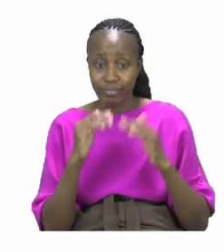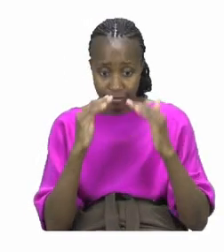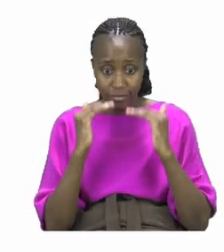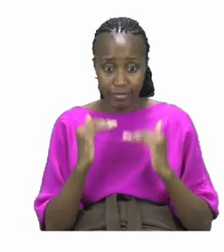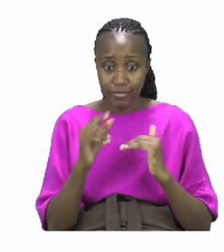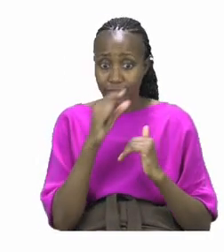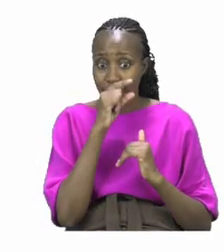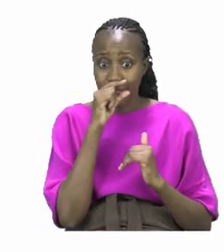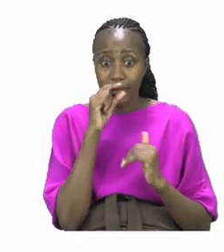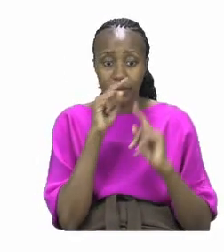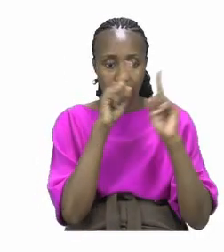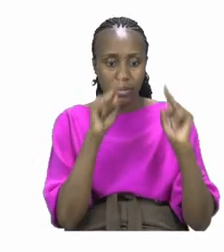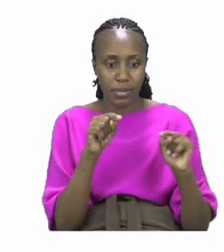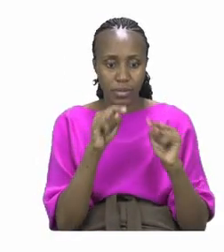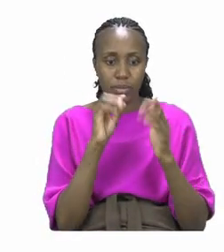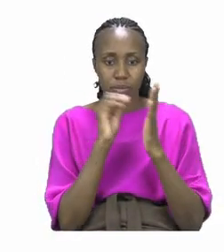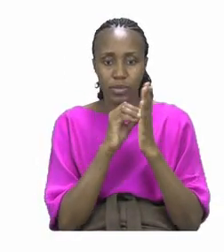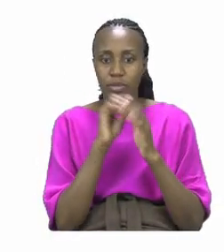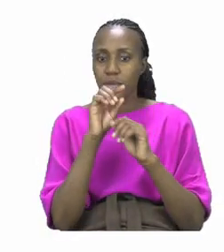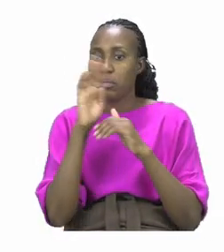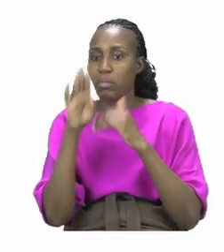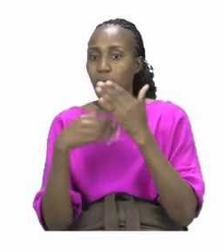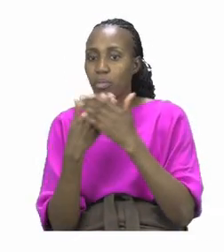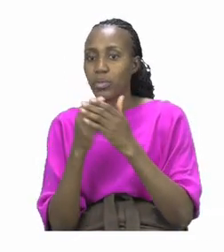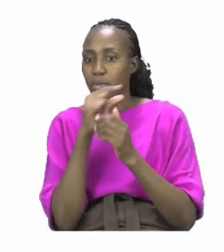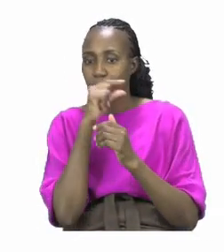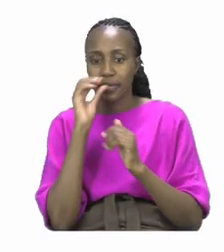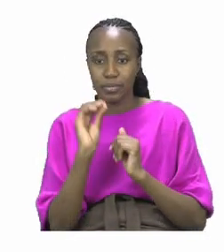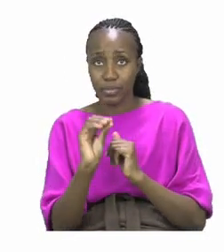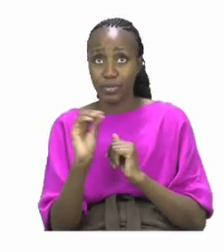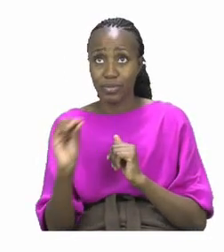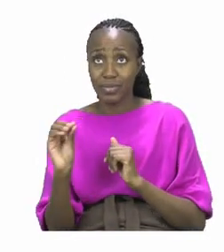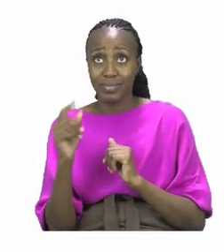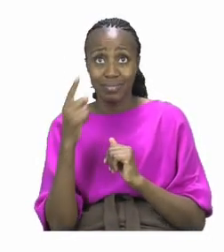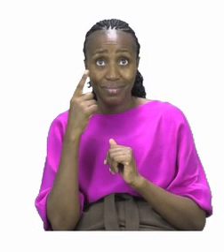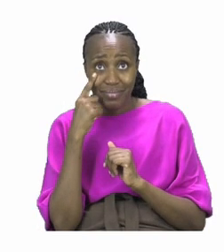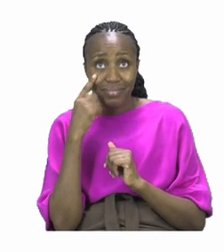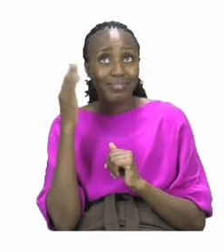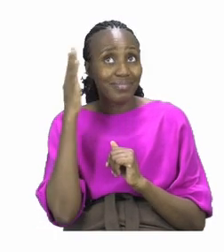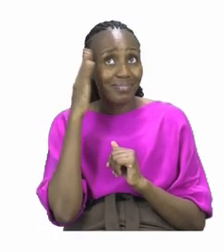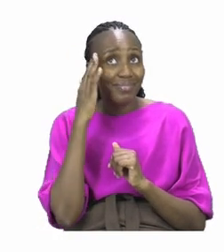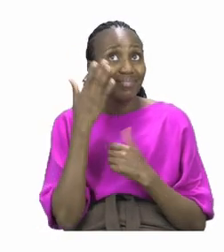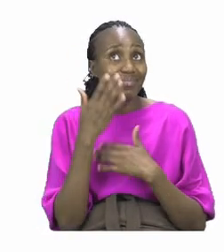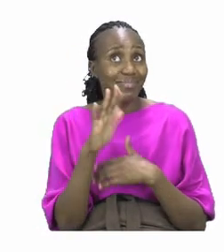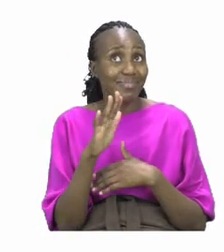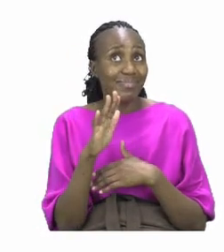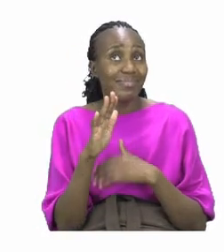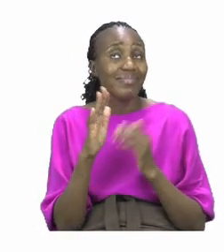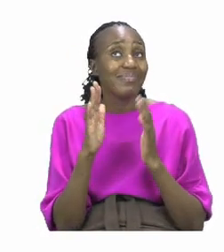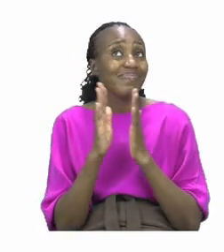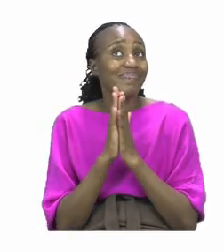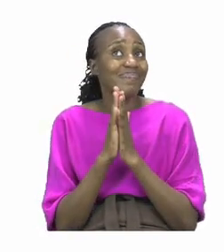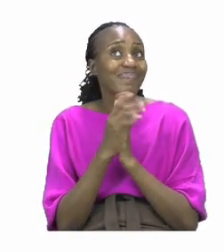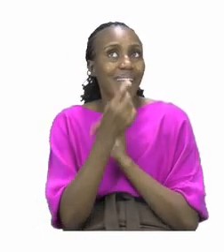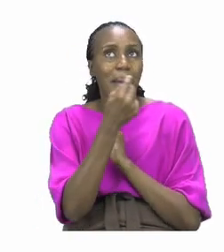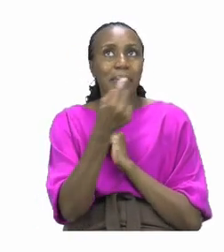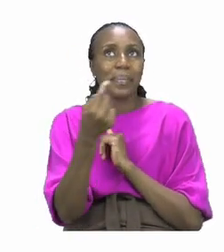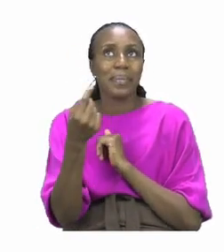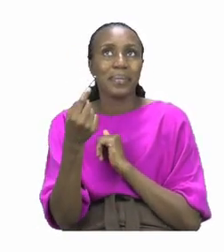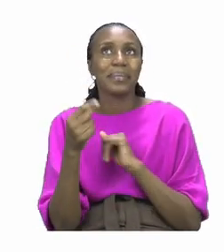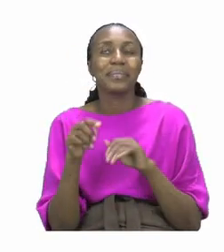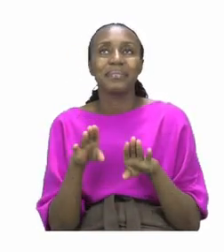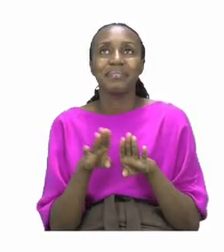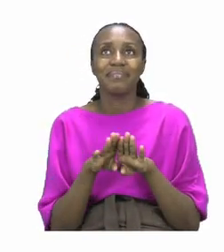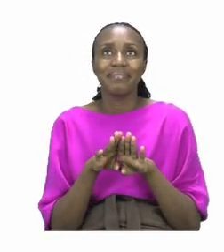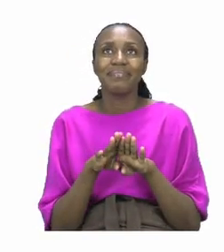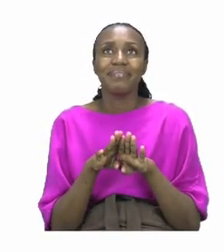their correct words. I know you can see the pictures and you know what they are, so that one I'm going to leave up to you.